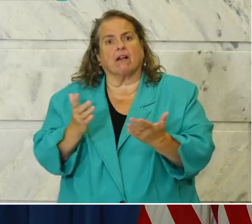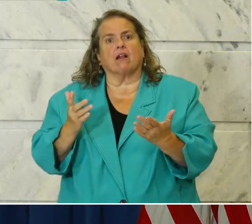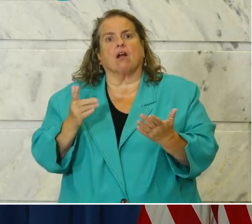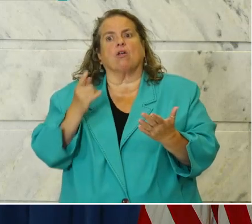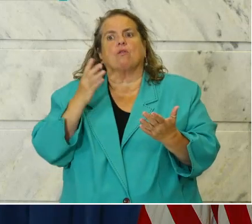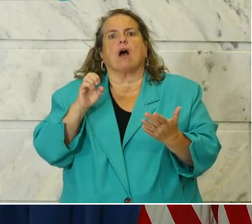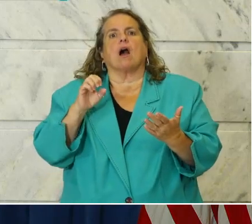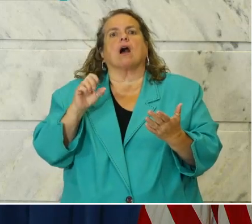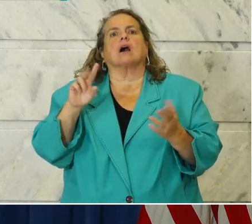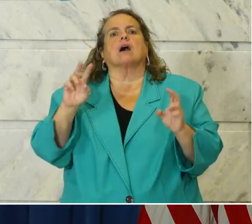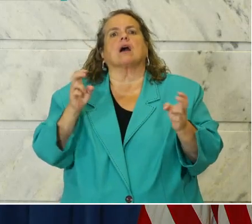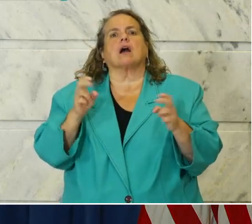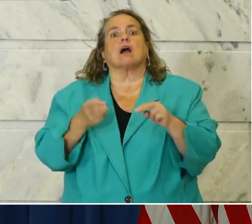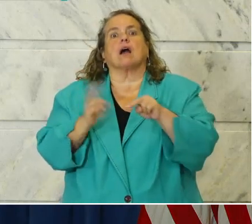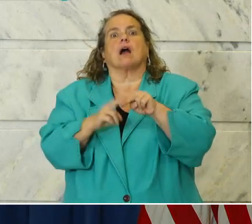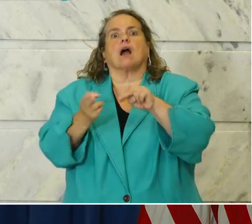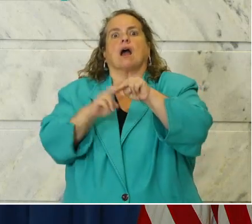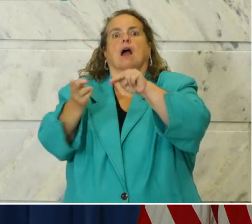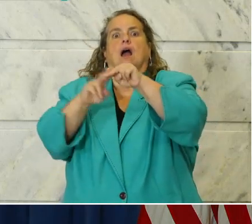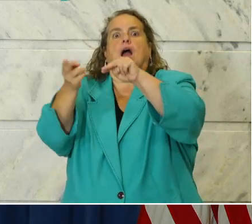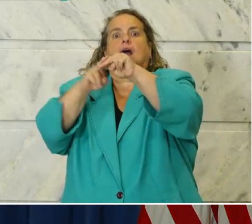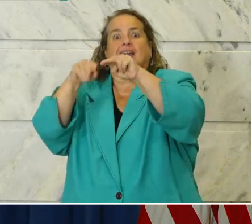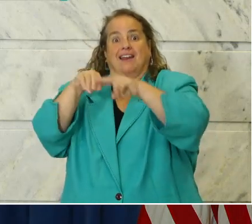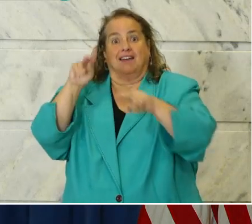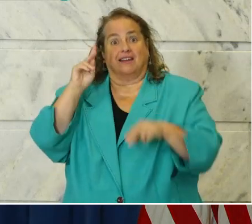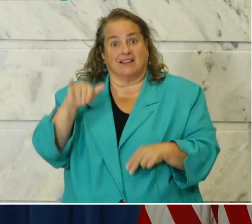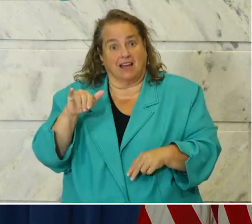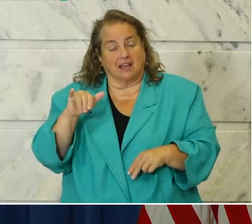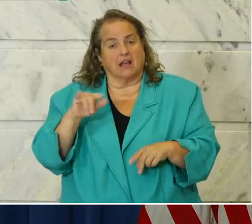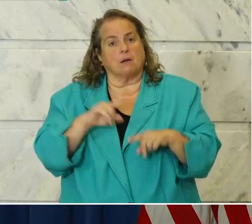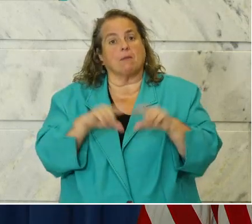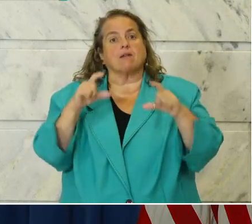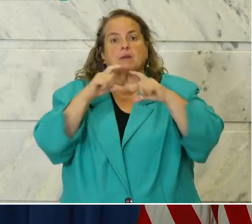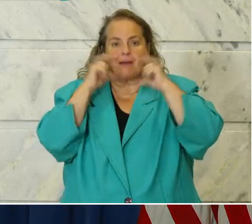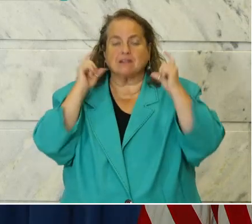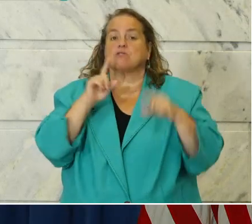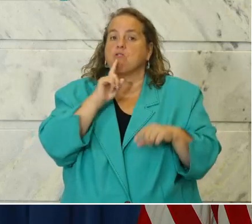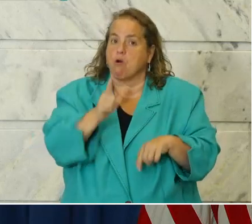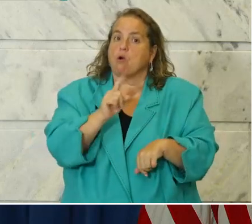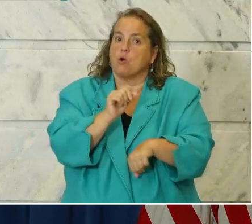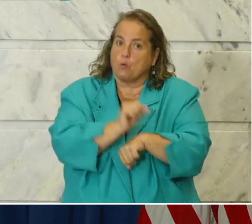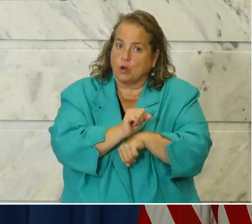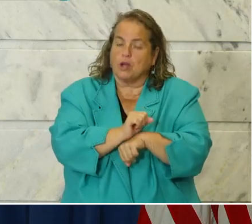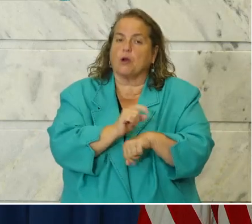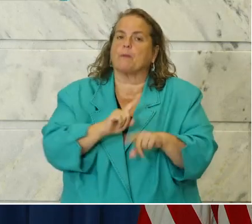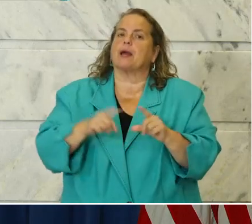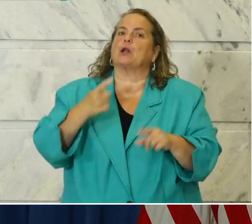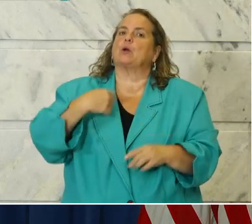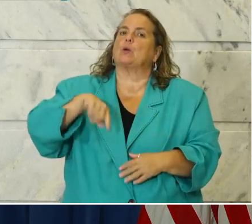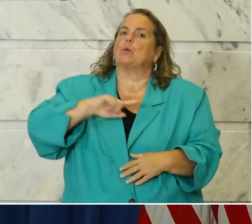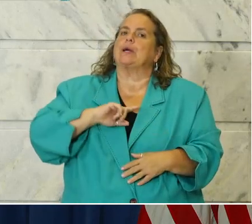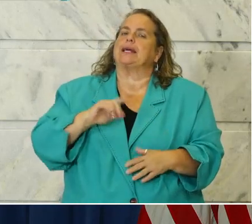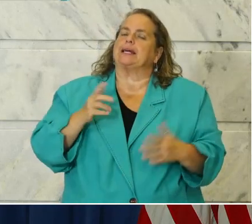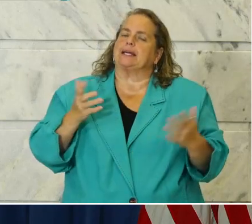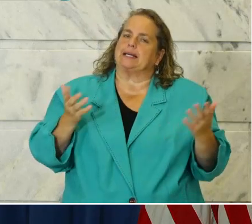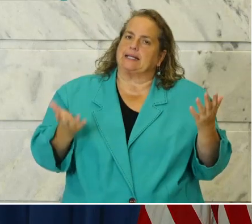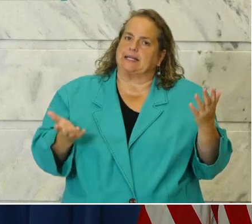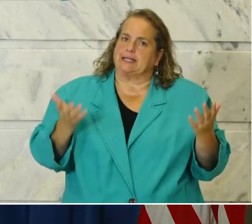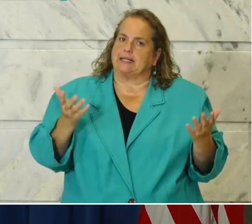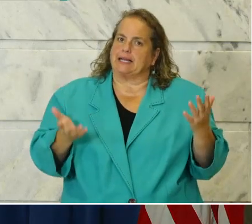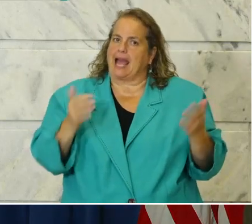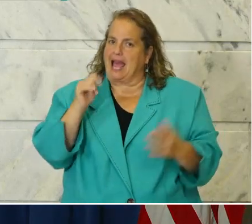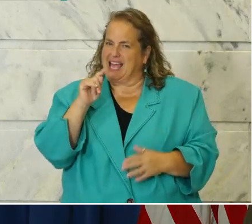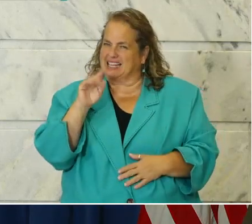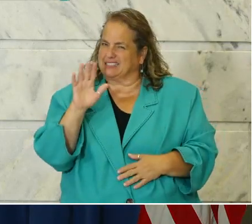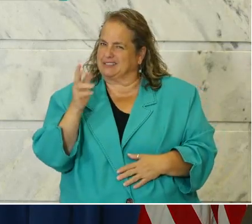exponential growth that we've had in Kentucky, that these masks are working, we are in, at best, what I pray